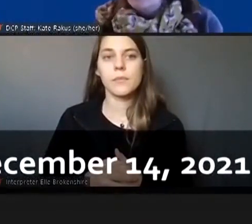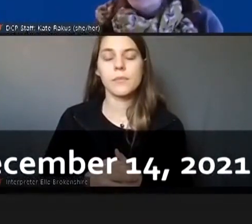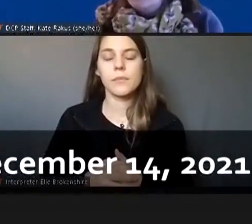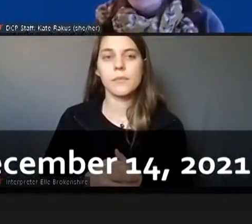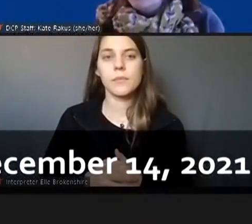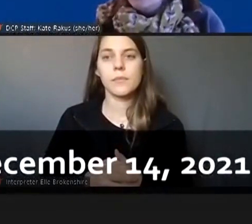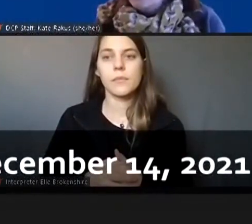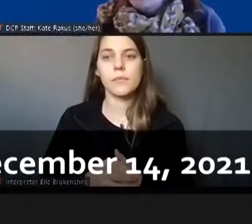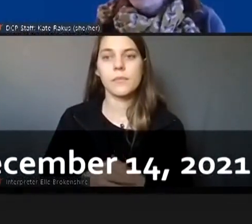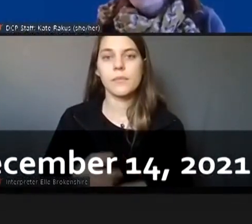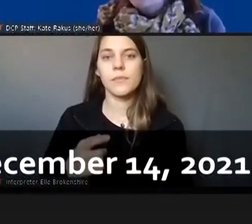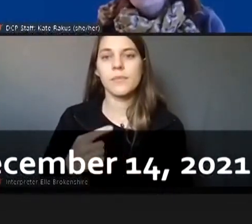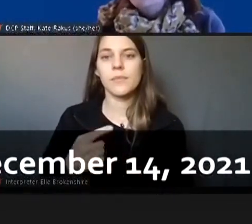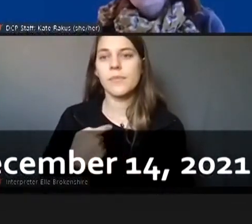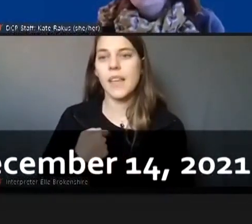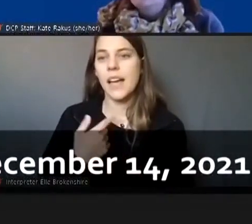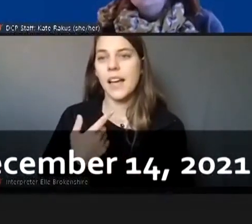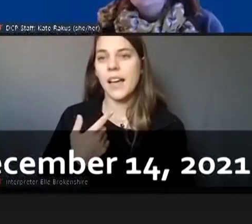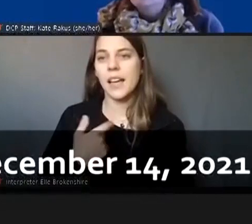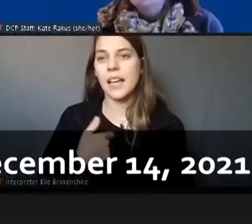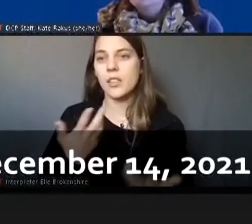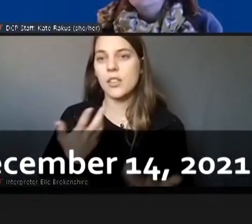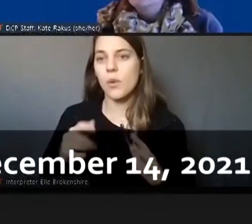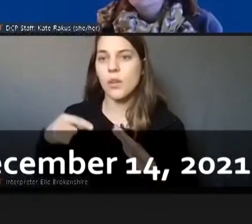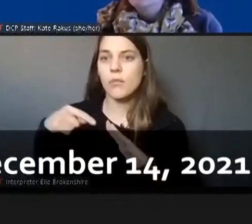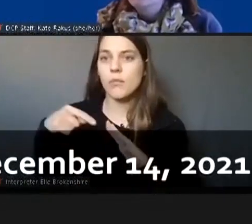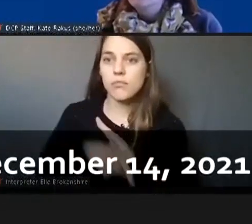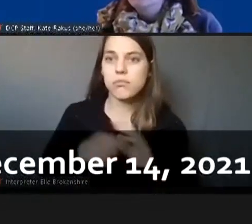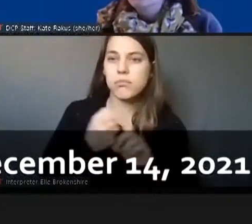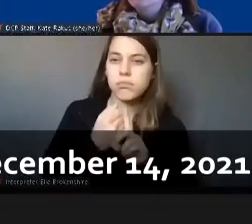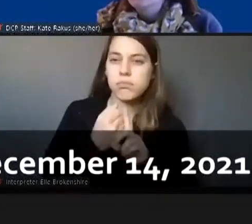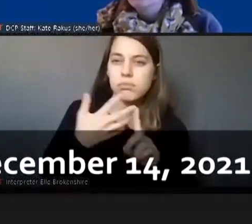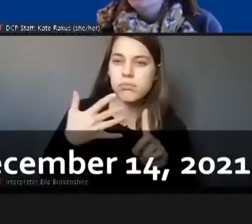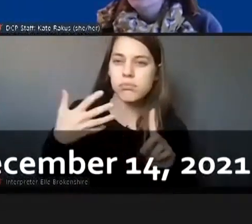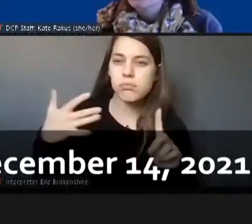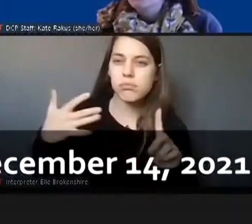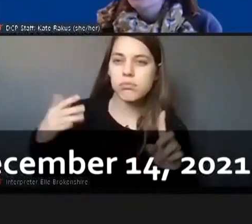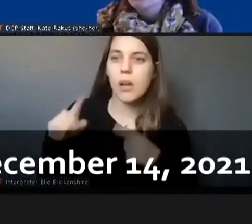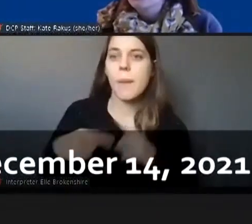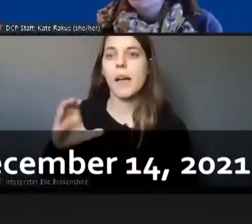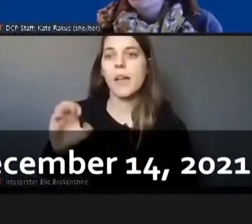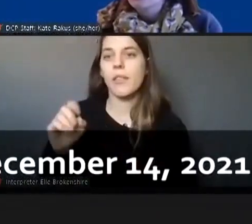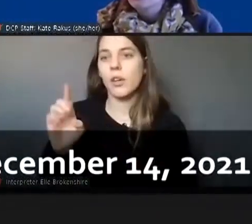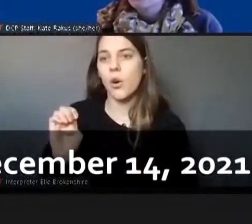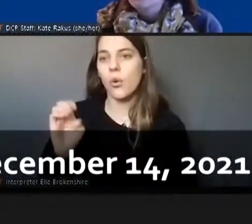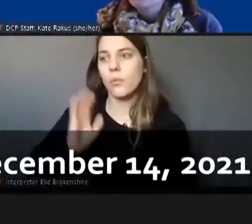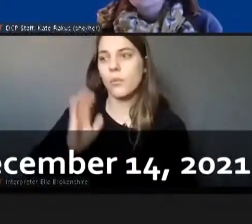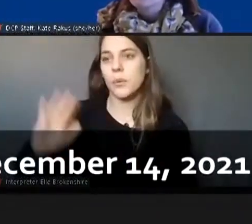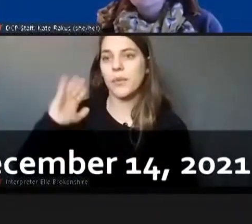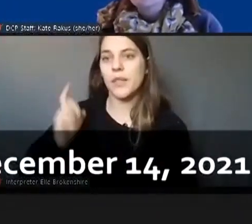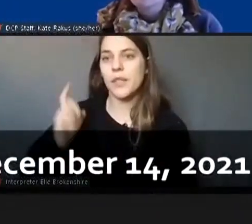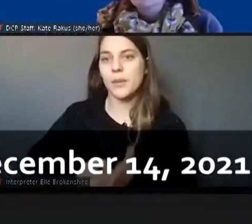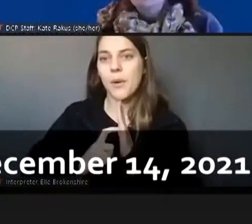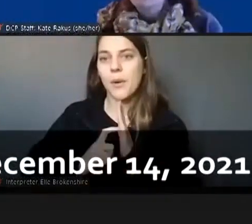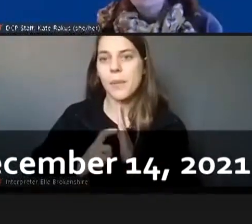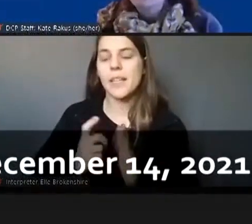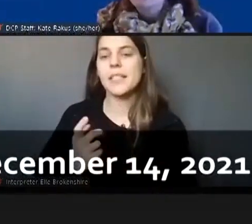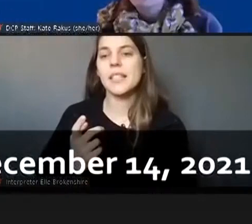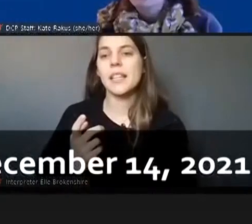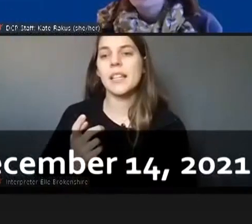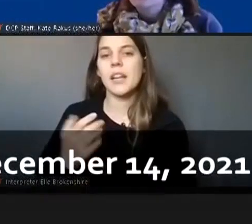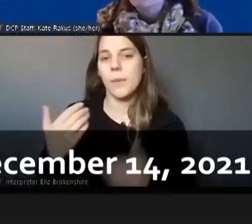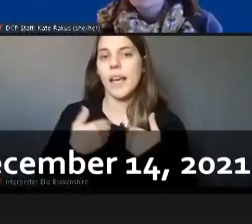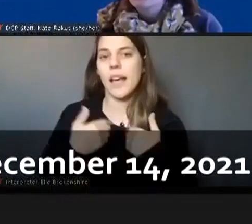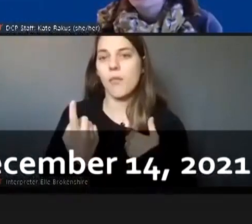I'm not going to get too far into the weeds on what the code had required. There is sort of a standard